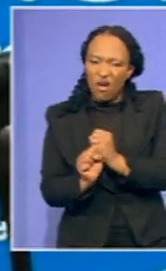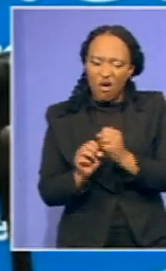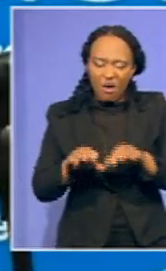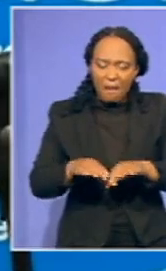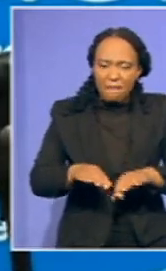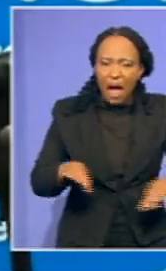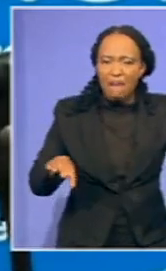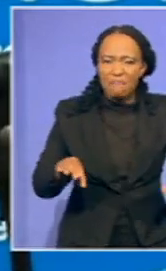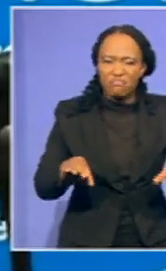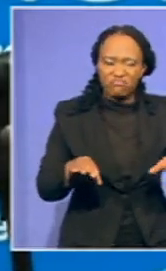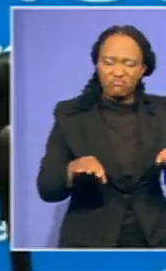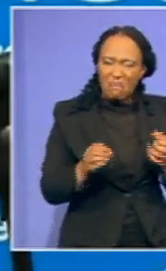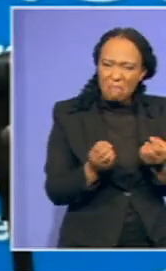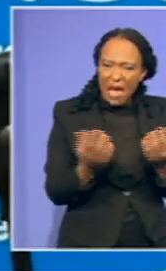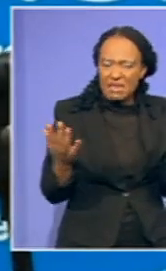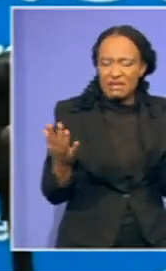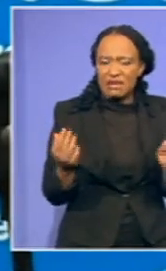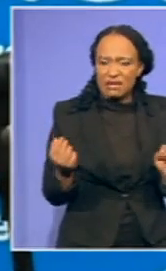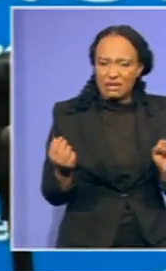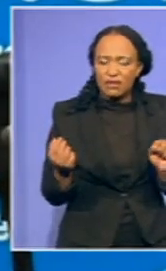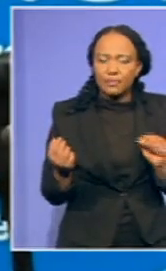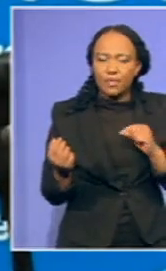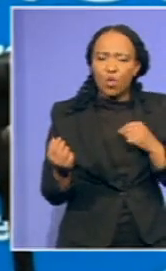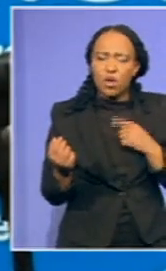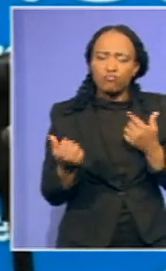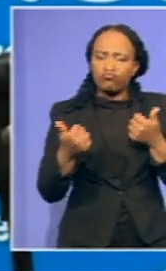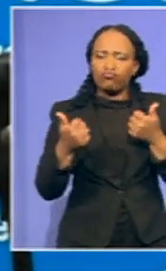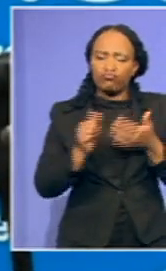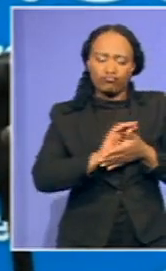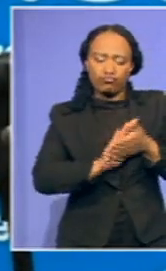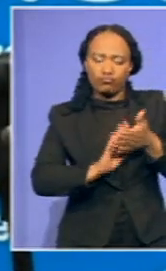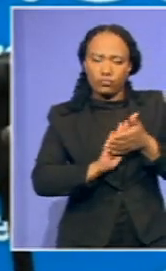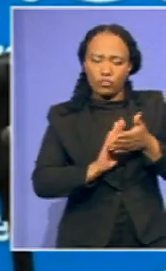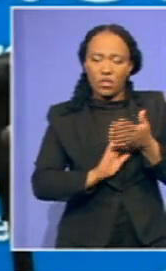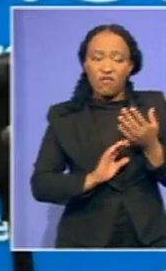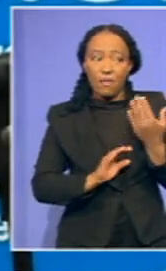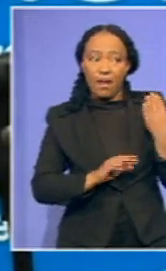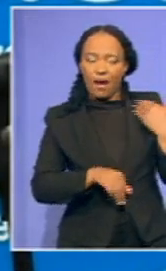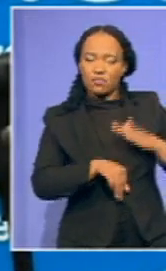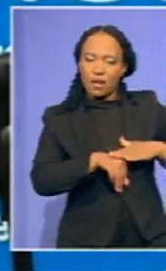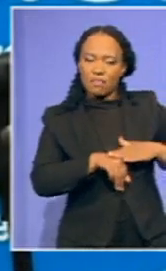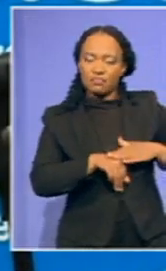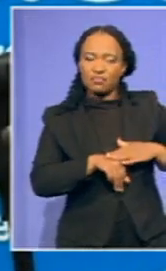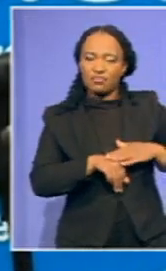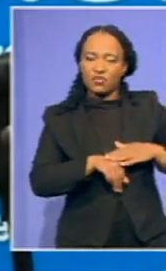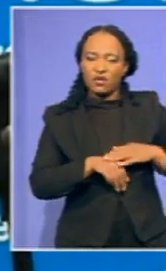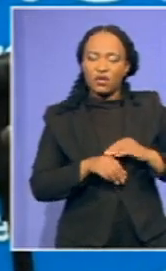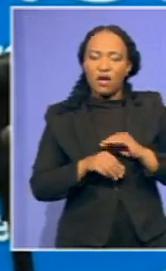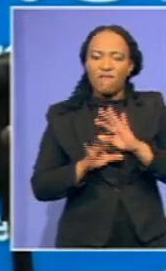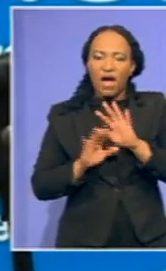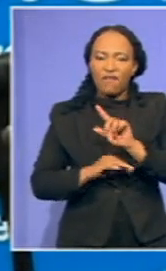things. But we have succeeded in ensuring that, coming from where we were last time, we were at 510 when we